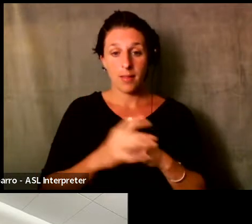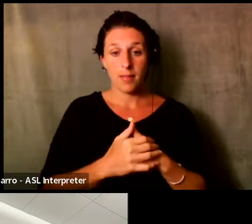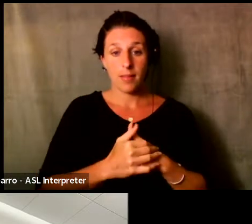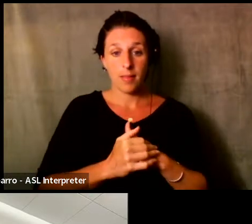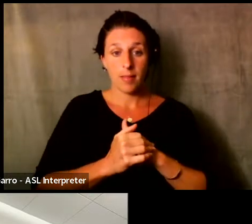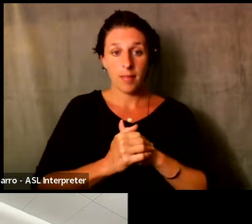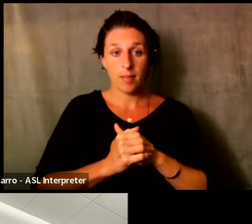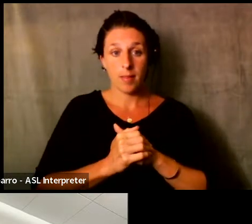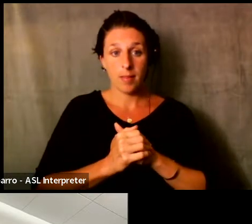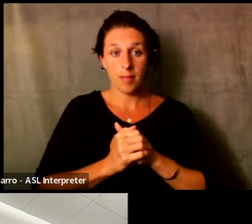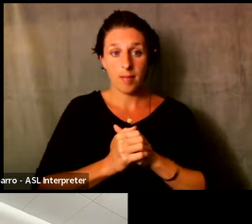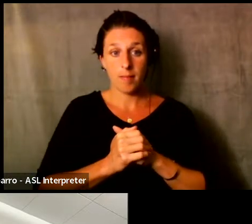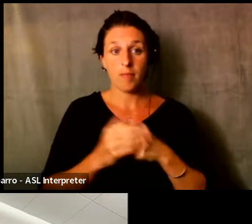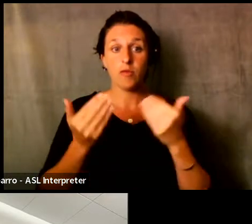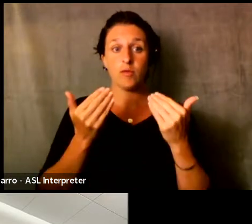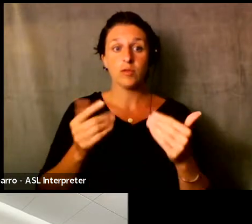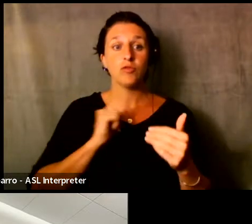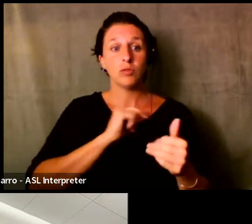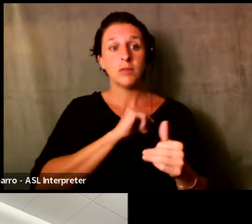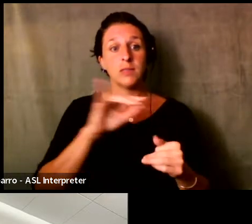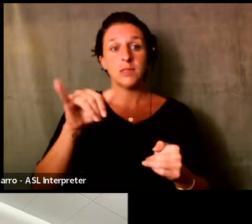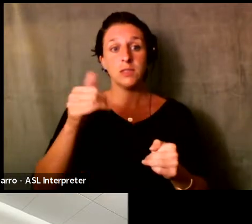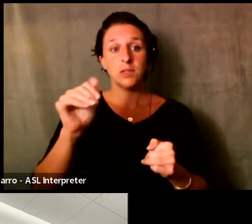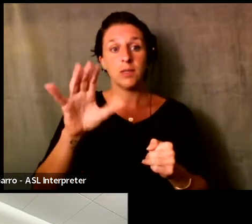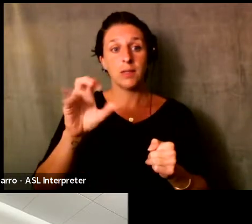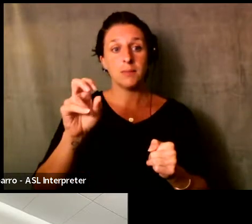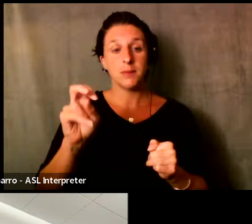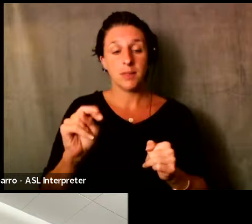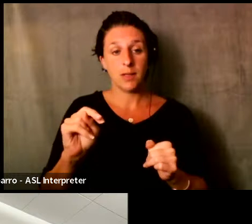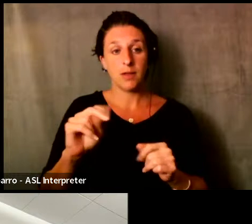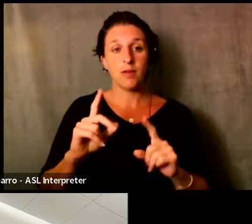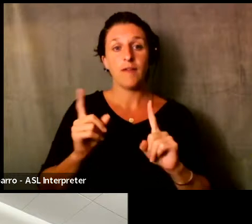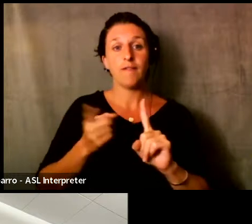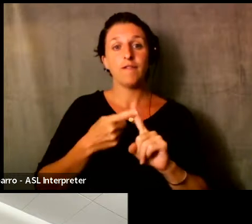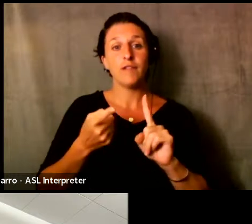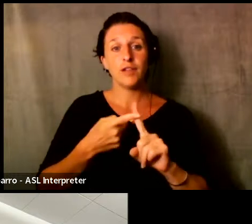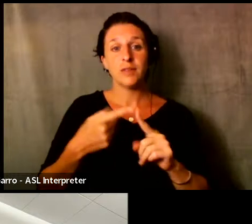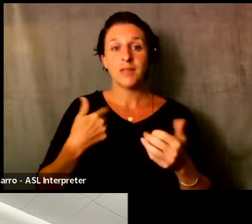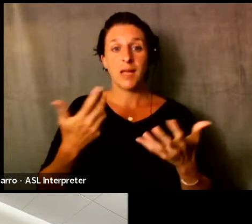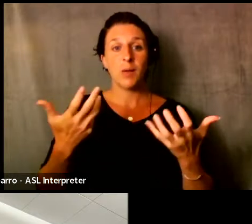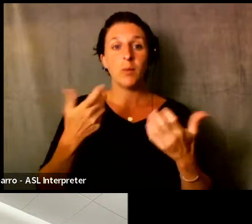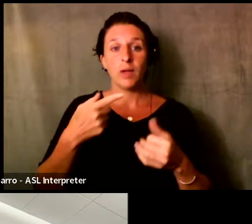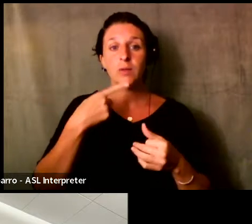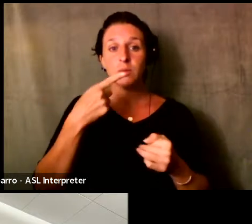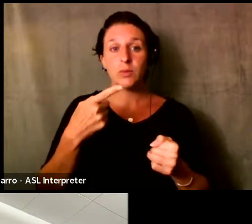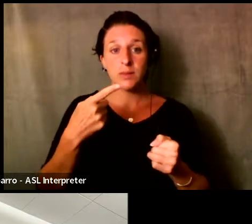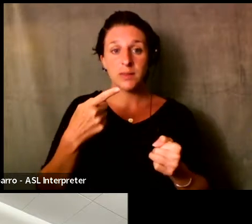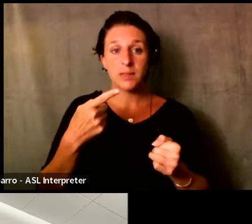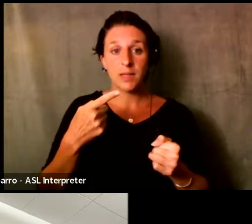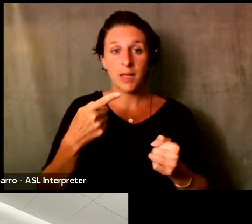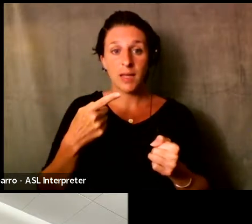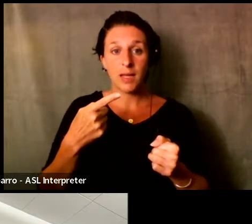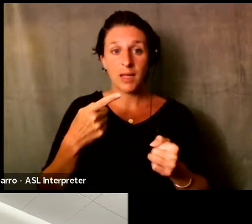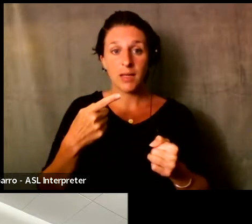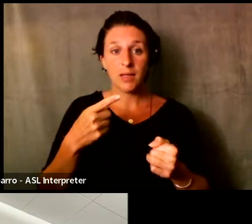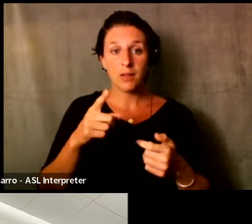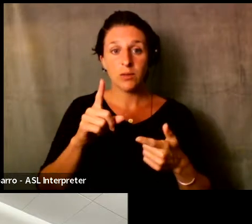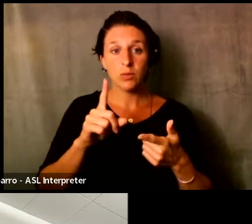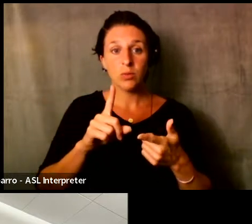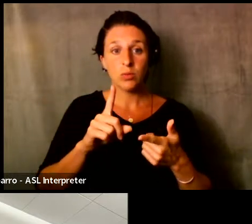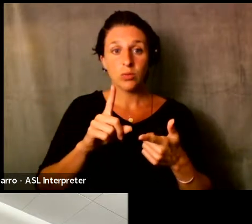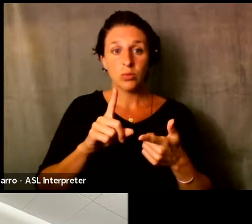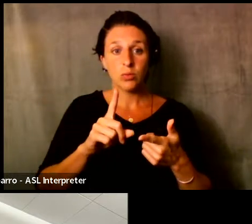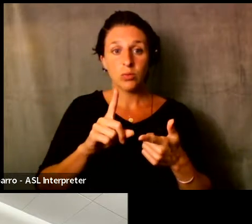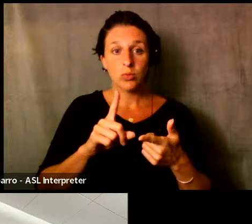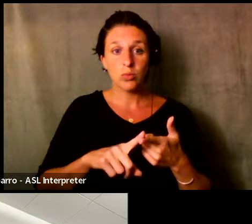Go ahead, Trustee Jacobson. Well, first, I just want to say to the speaker we